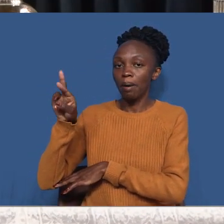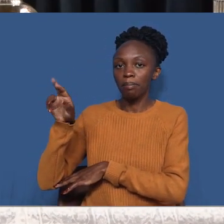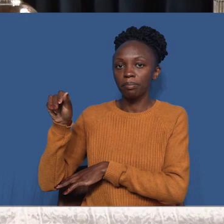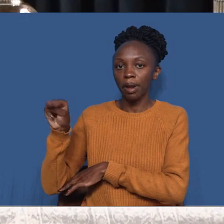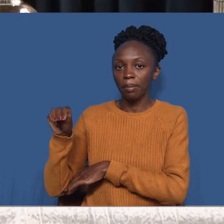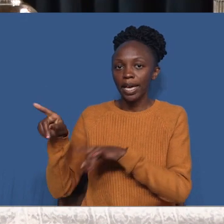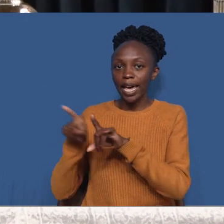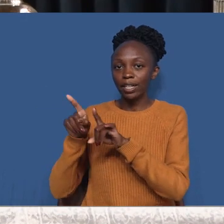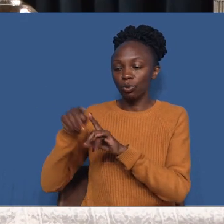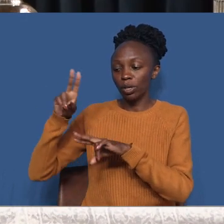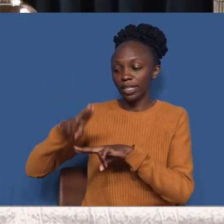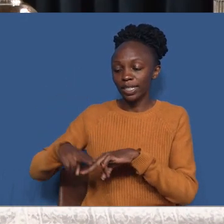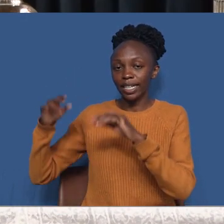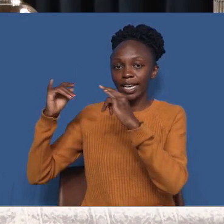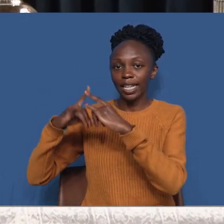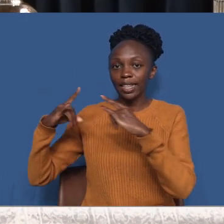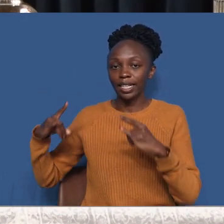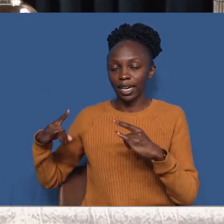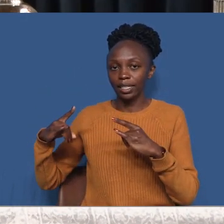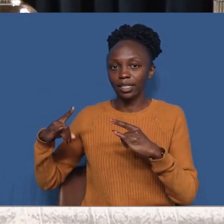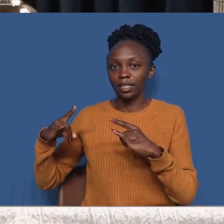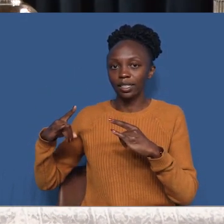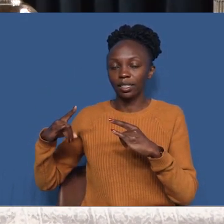sitting in the tent door